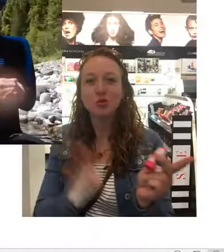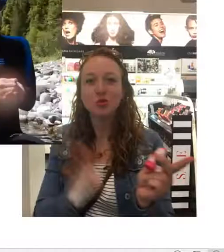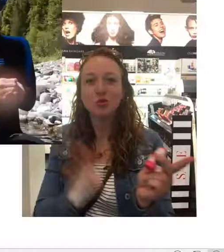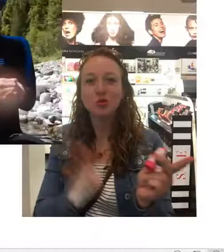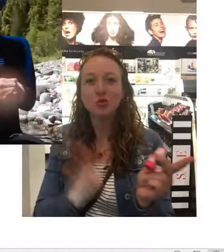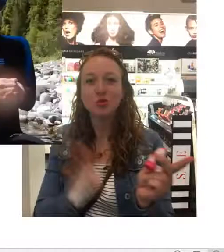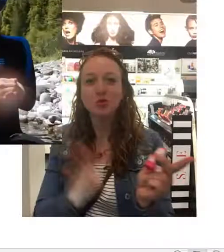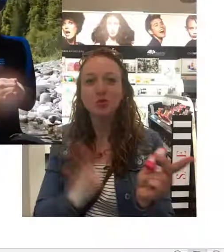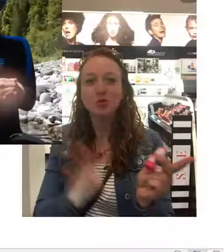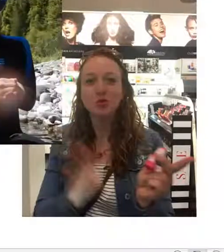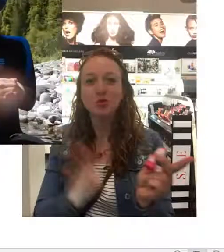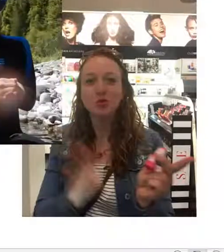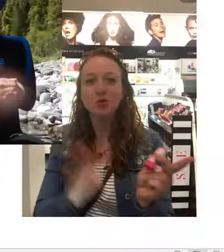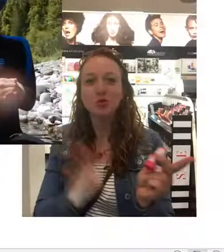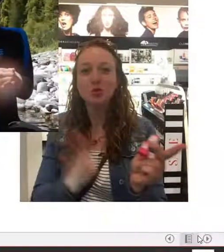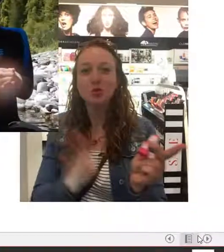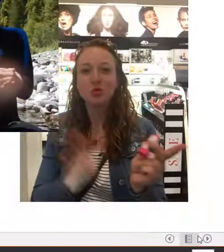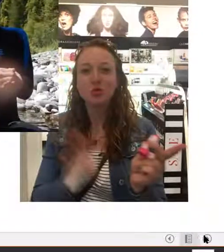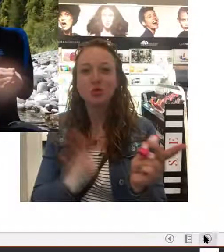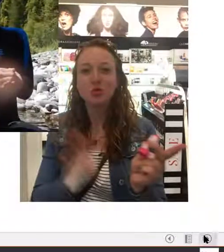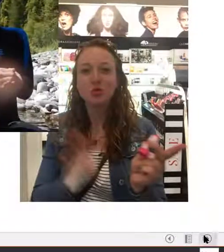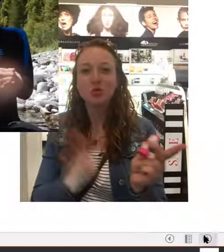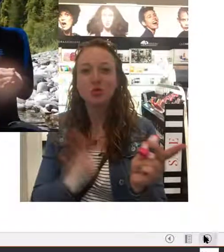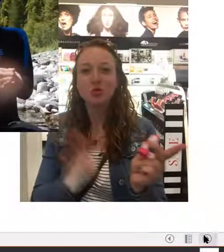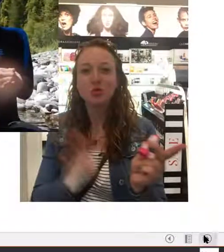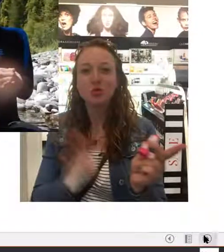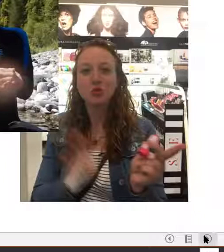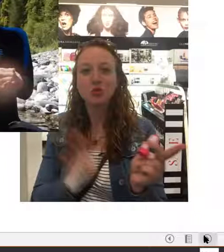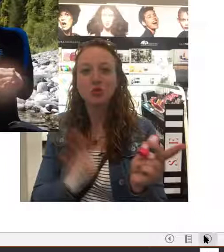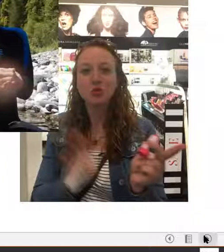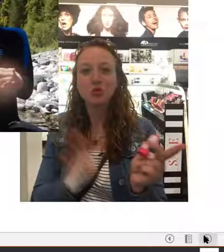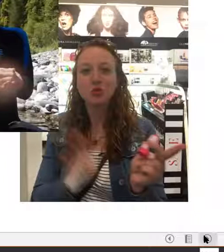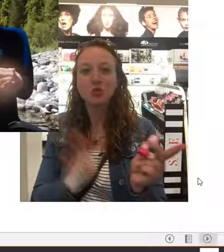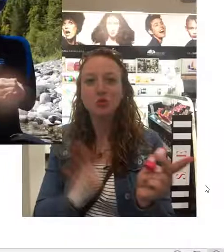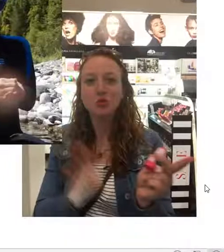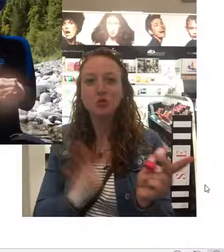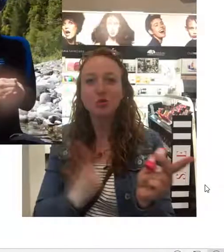point. Well, almost always.